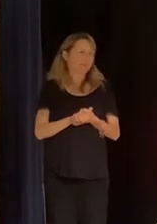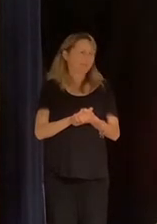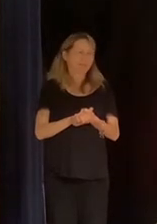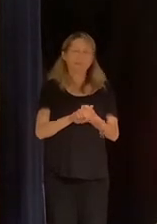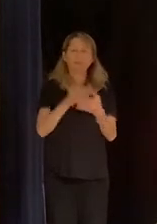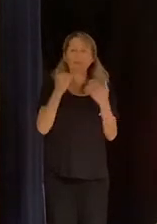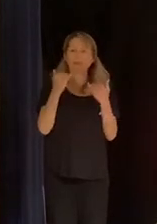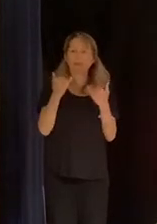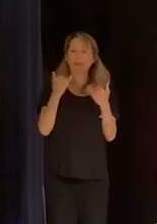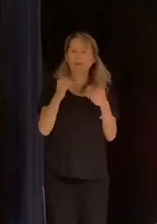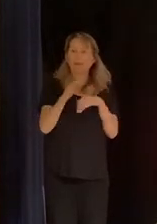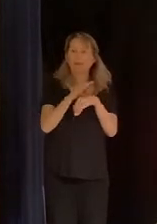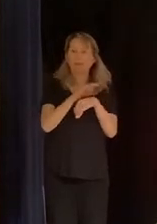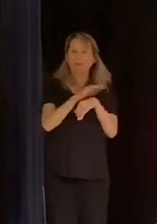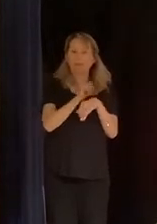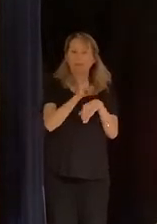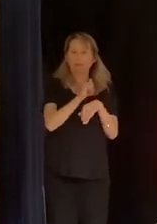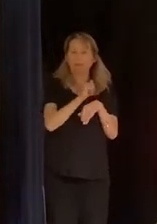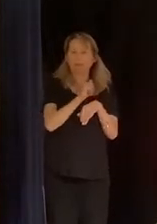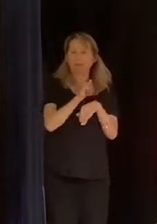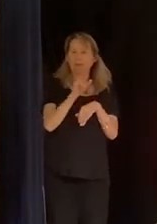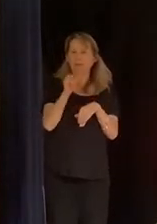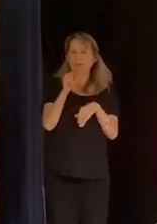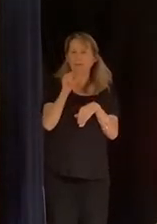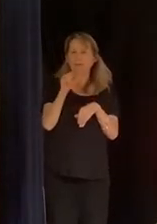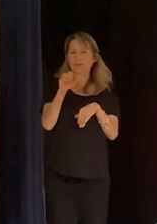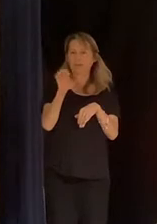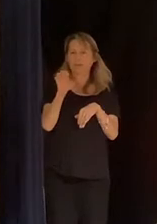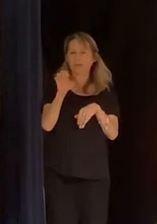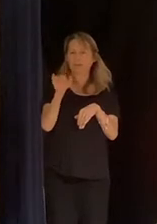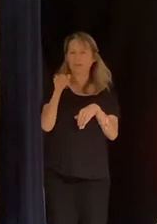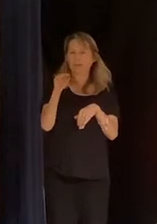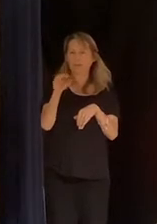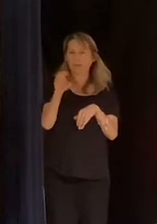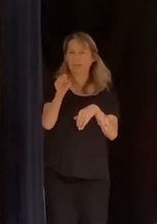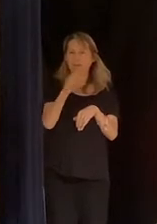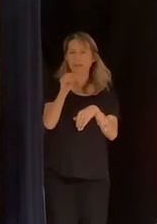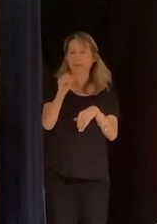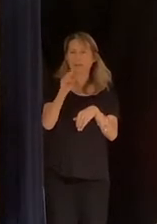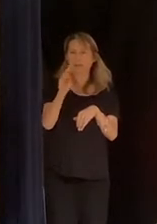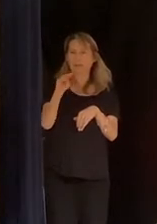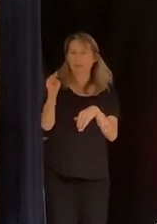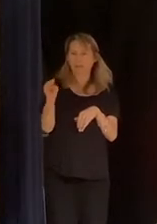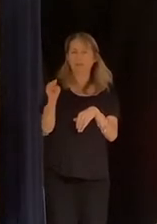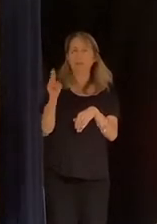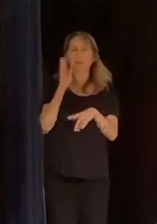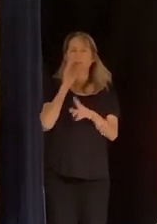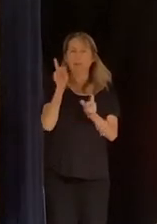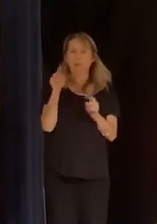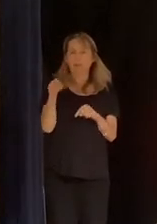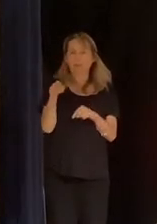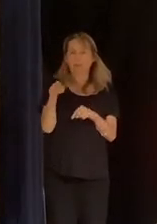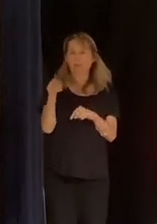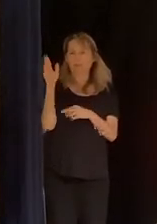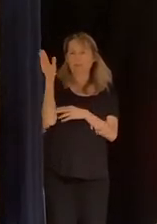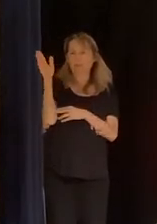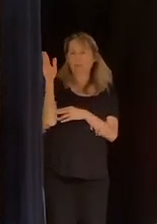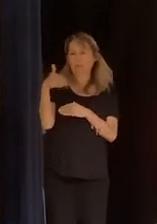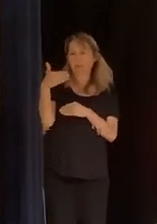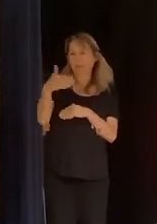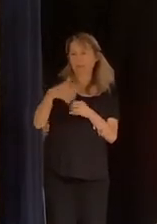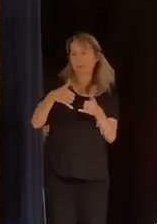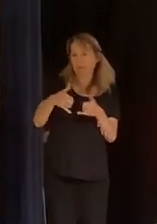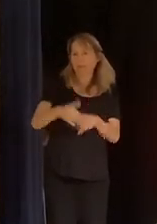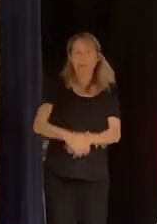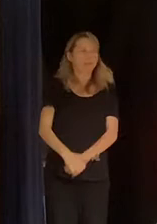I would now like to call upon Jesse James as well as Mr. McDonald, who will be presenting our next